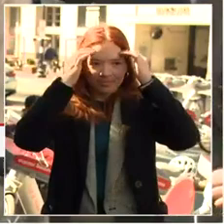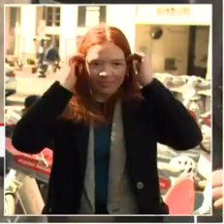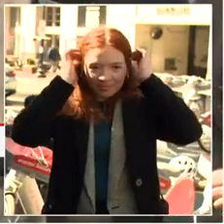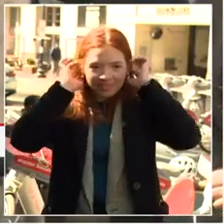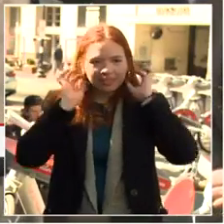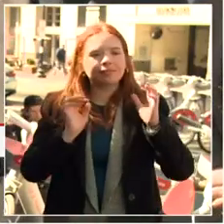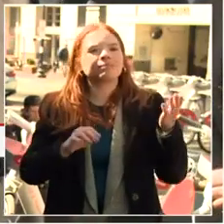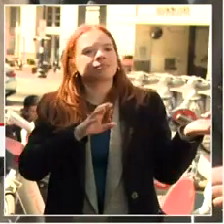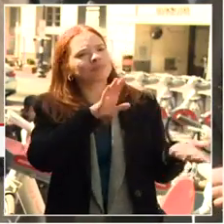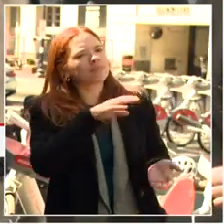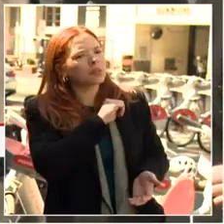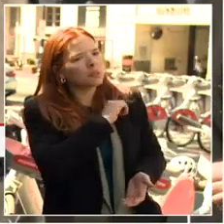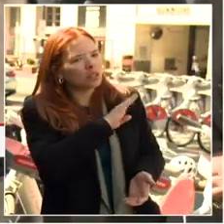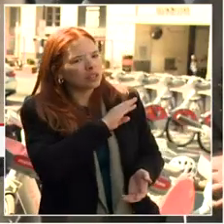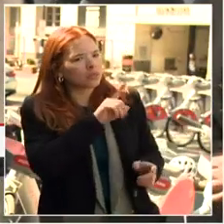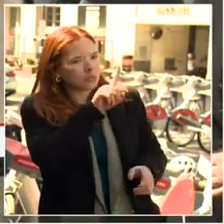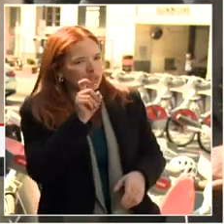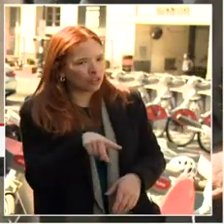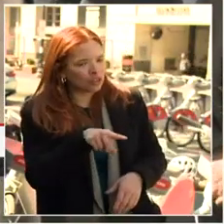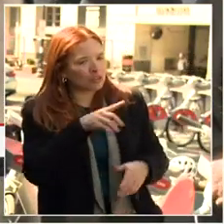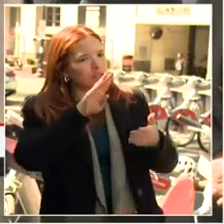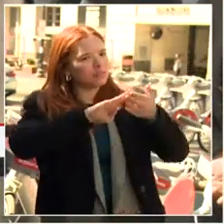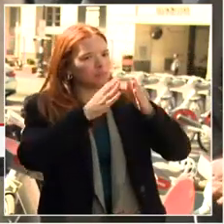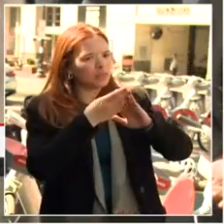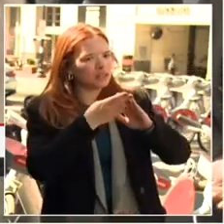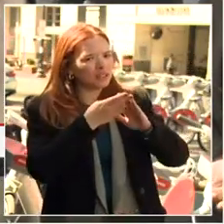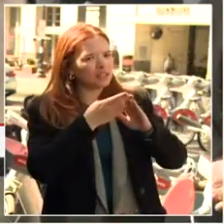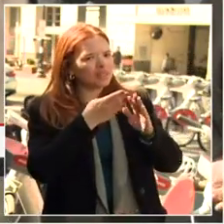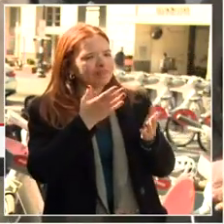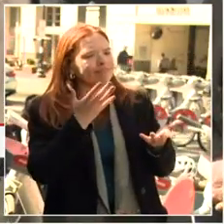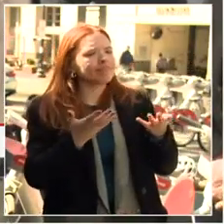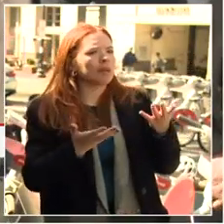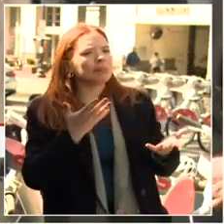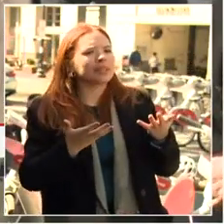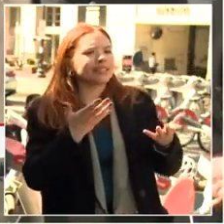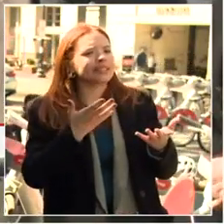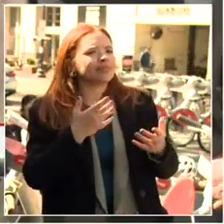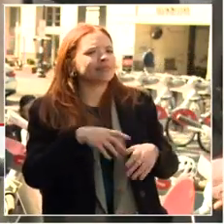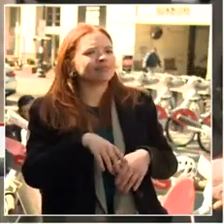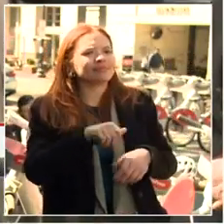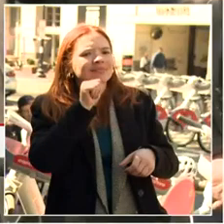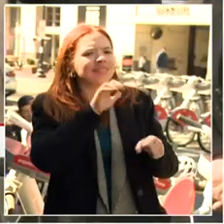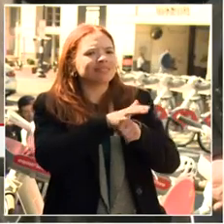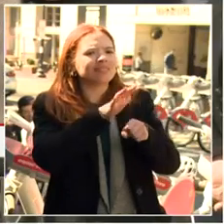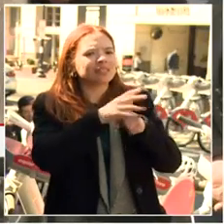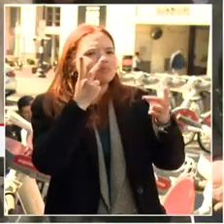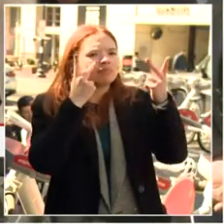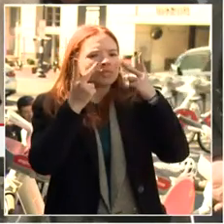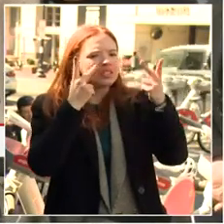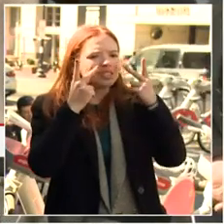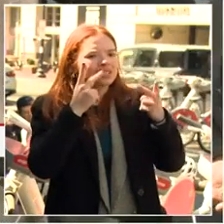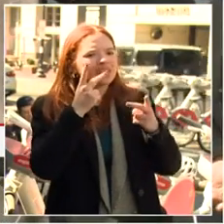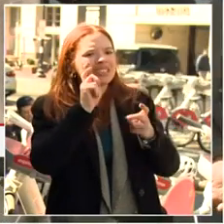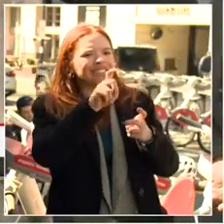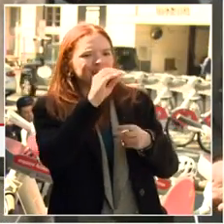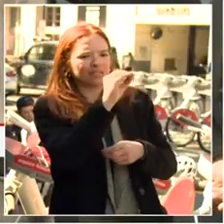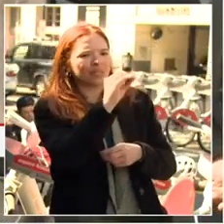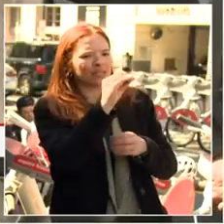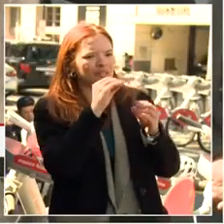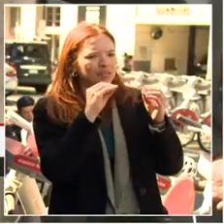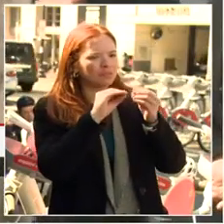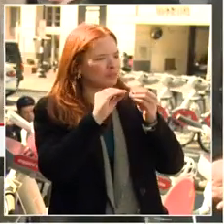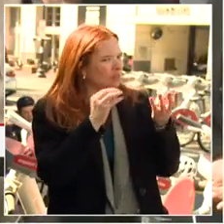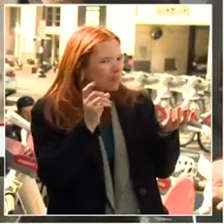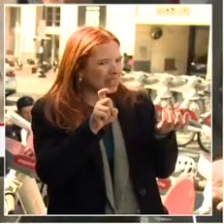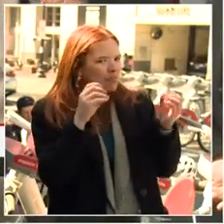was a recent report that the city might not be doing enough when it comes to Vision Zero, that there's more that needs to be done. What do you think